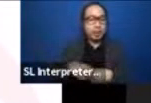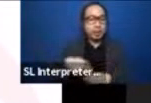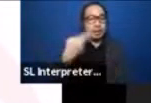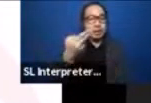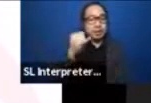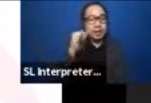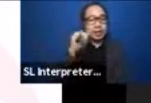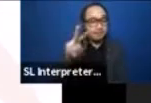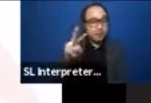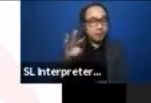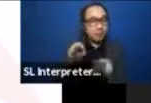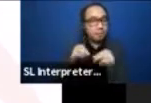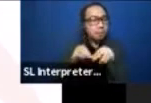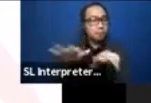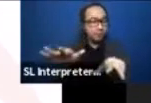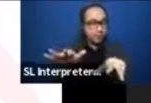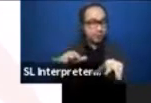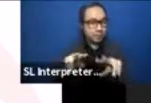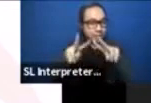larger.